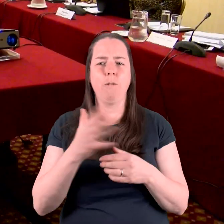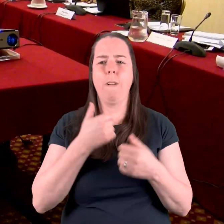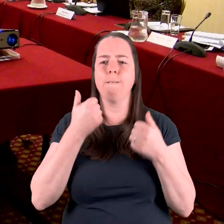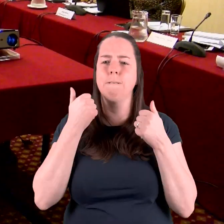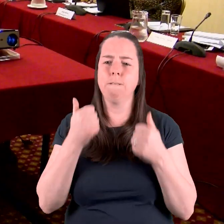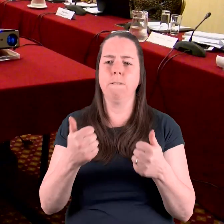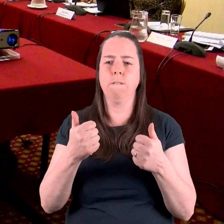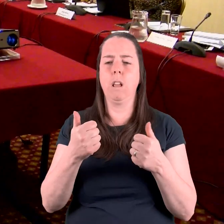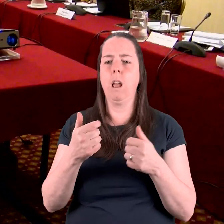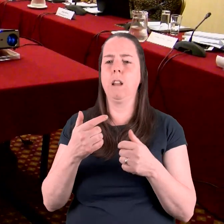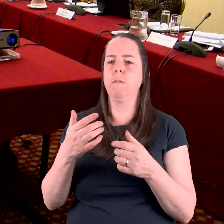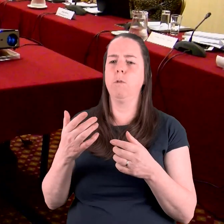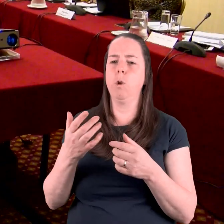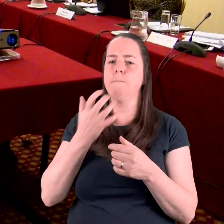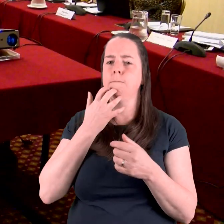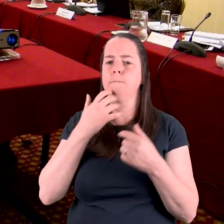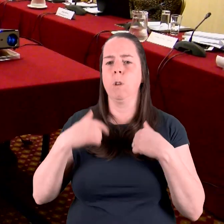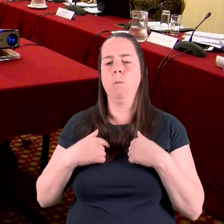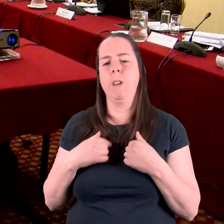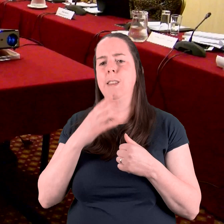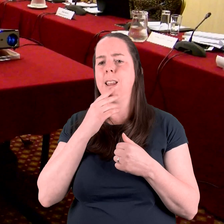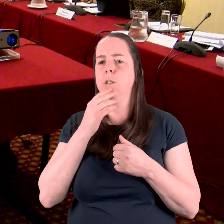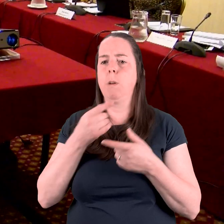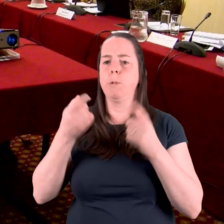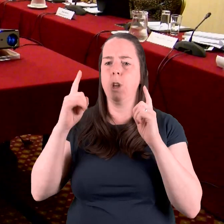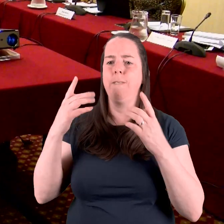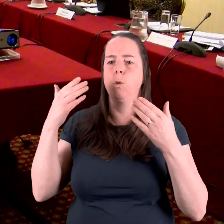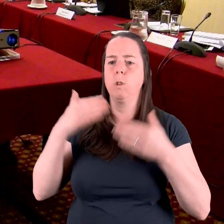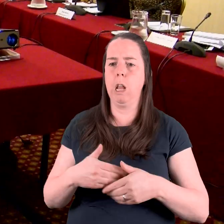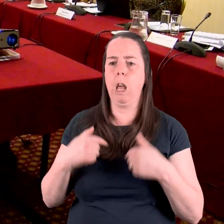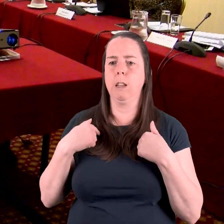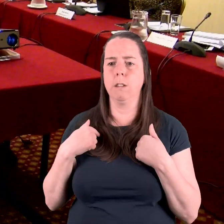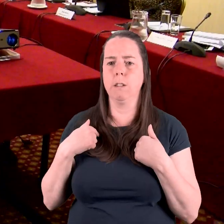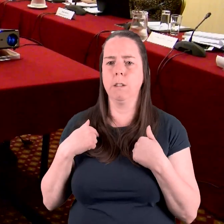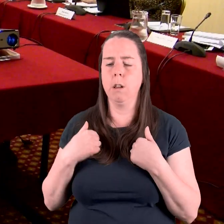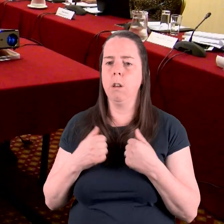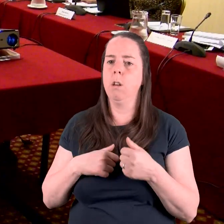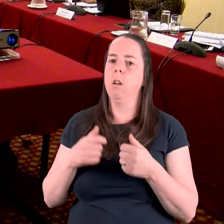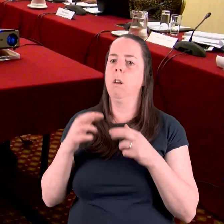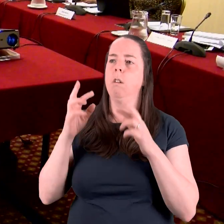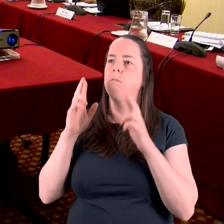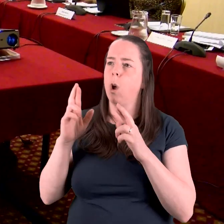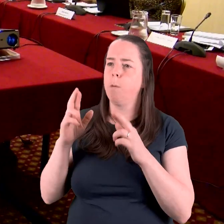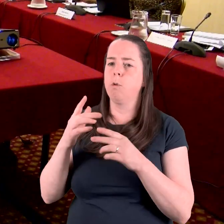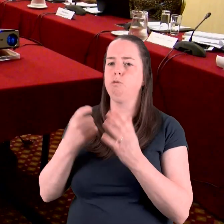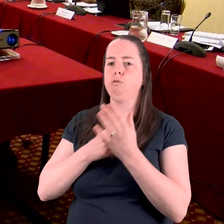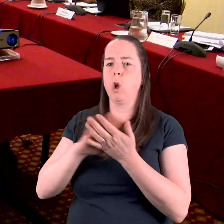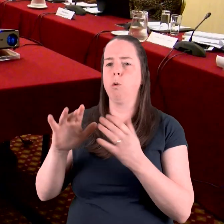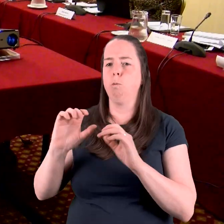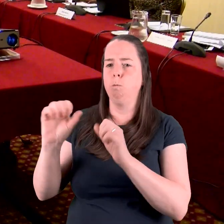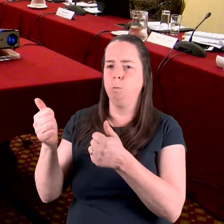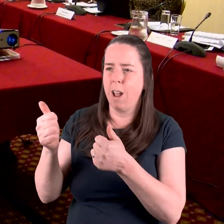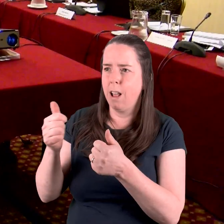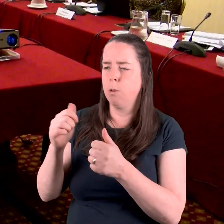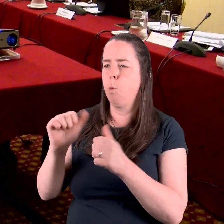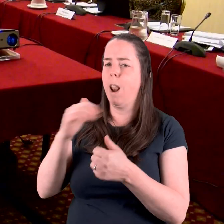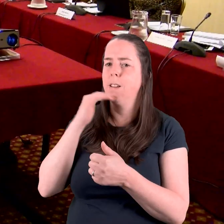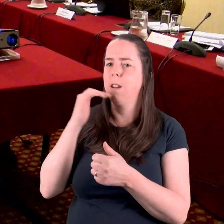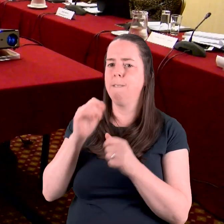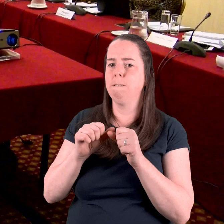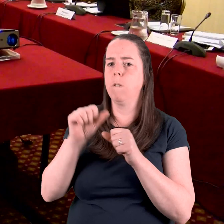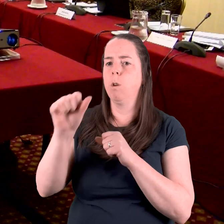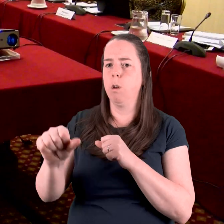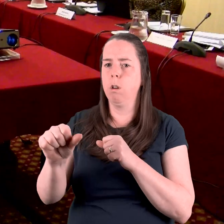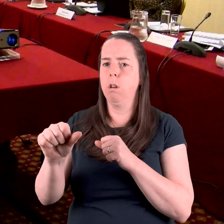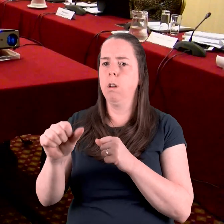Can I just thank everyone very much and for putting up with your interim chair for tonight. And I'm sure we all wish Ruth really